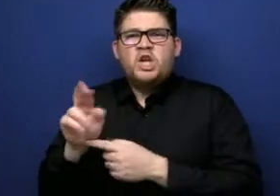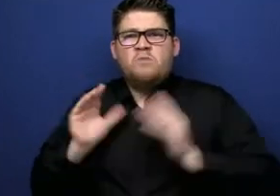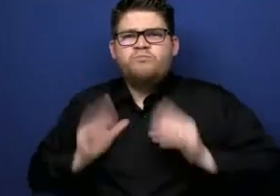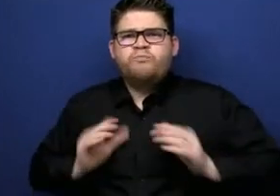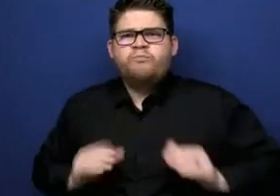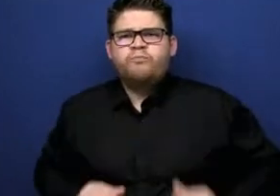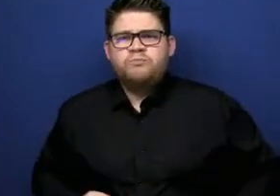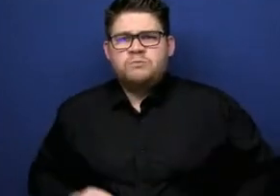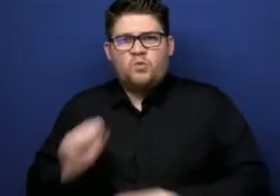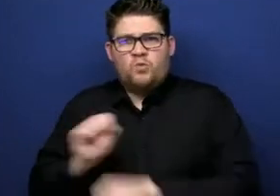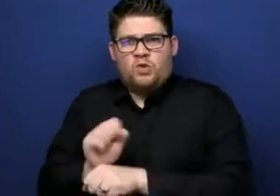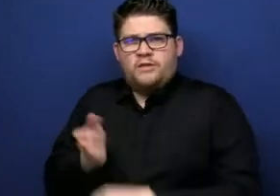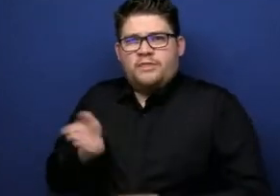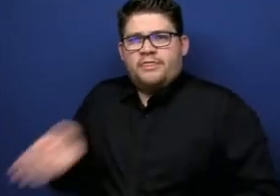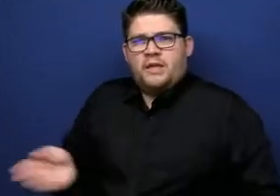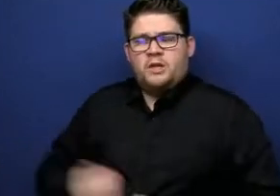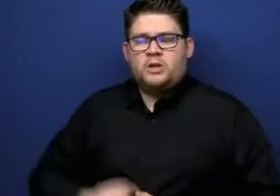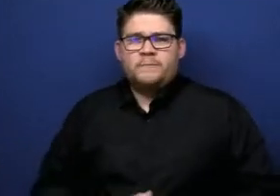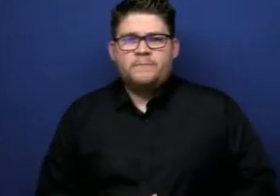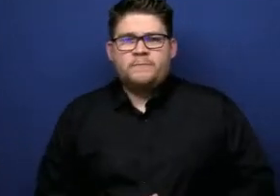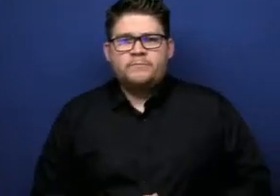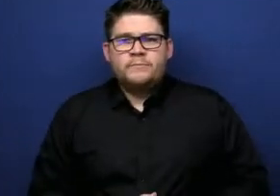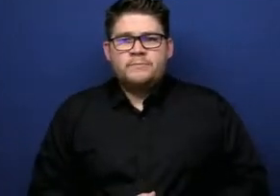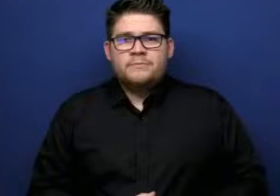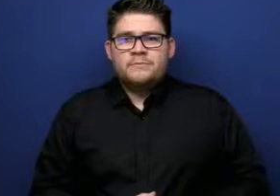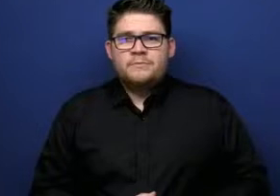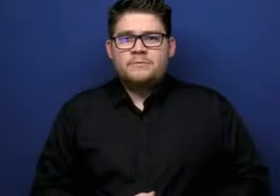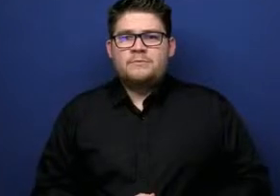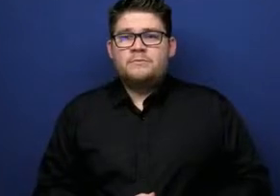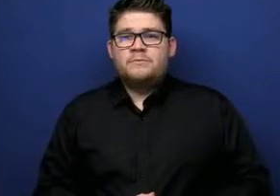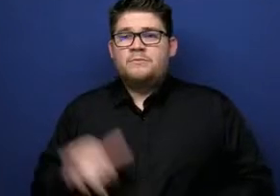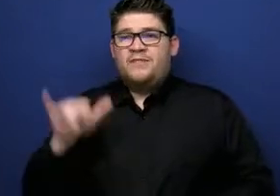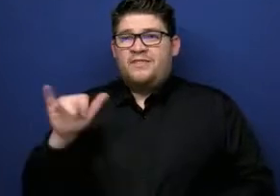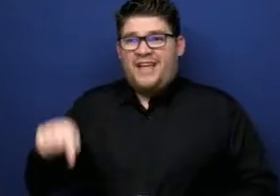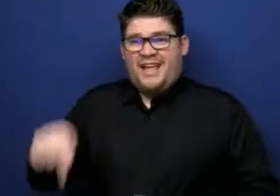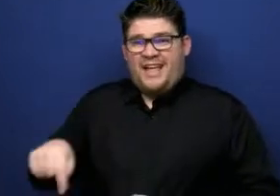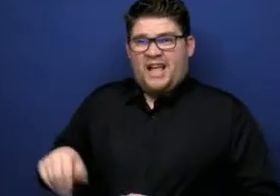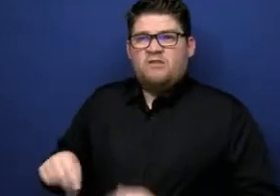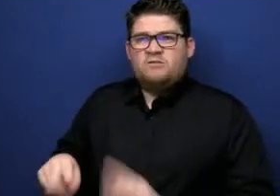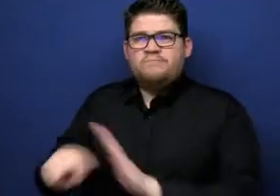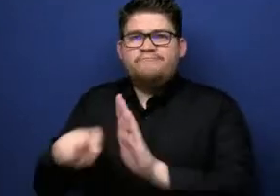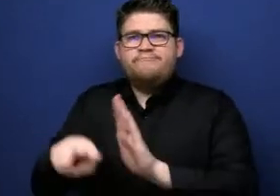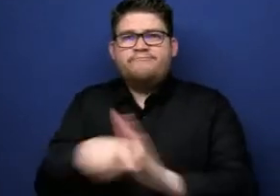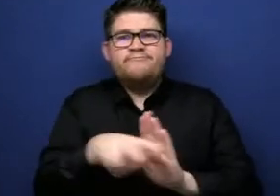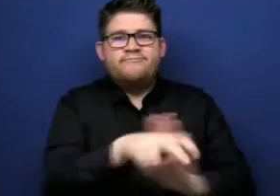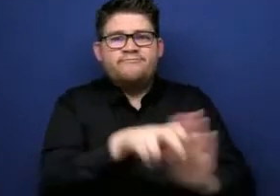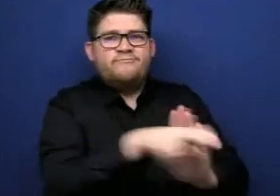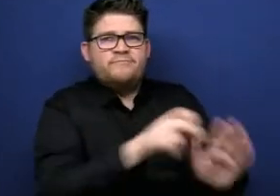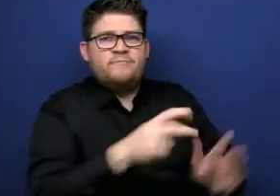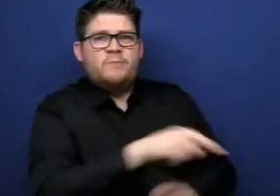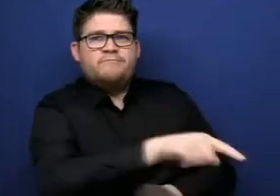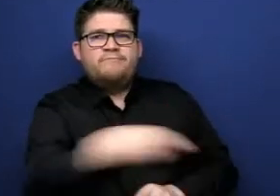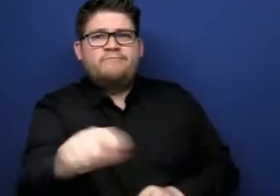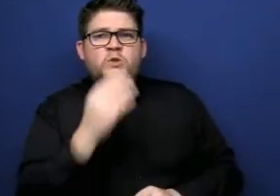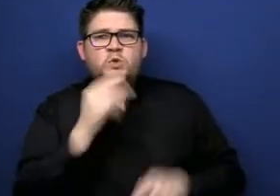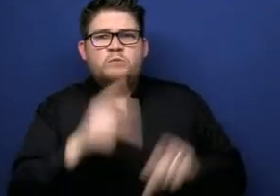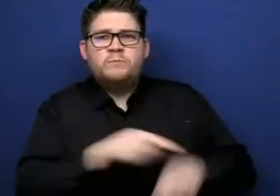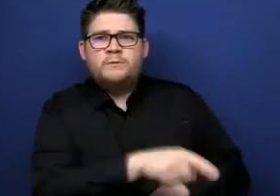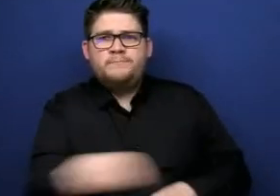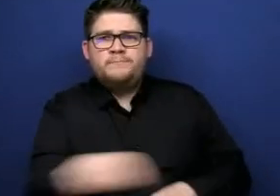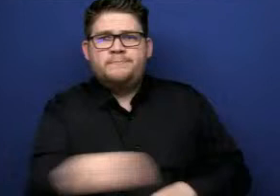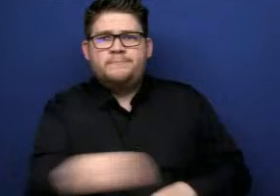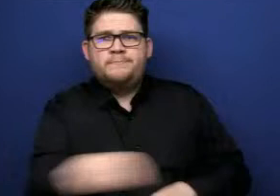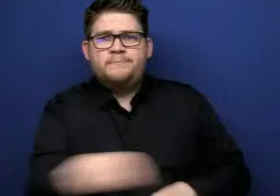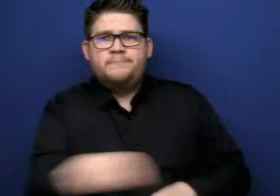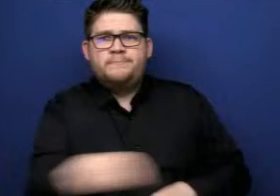the greatest robbery. Robert, let me describe Auschwitz. It was